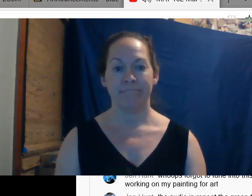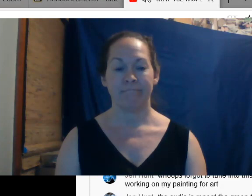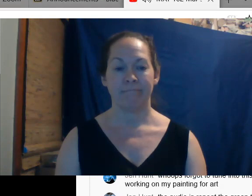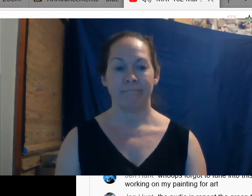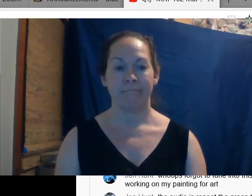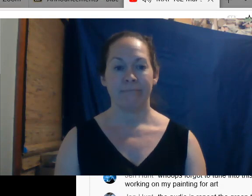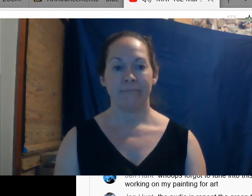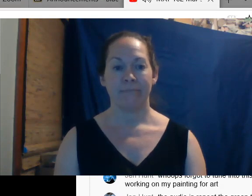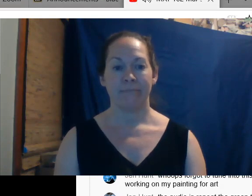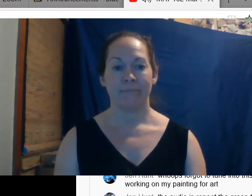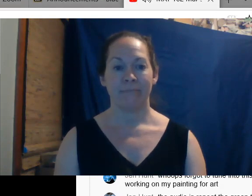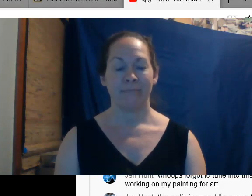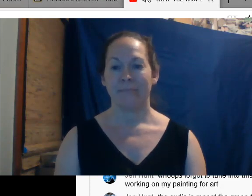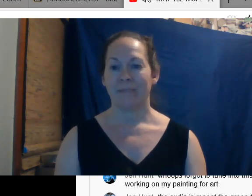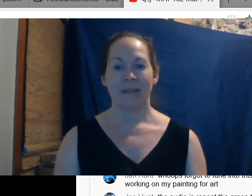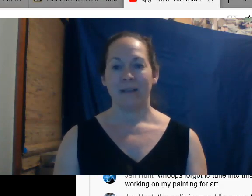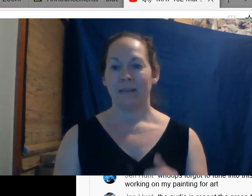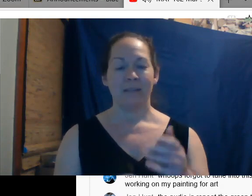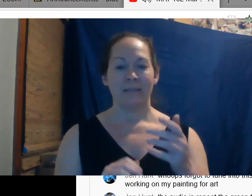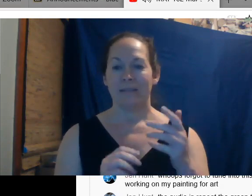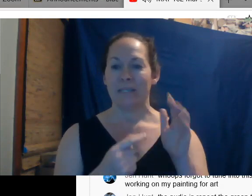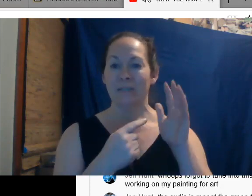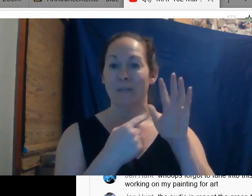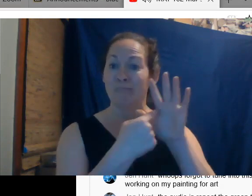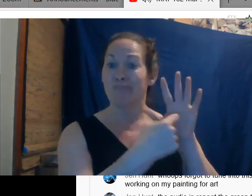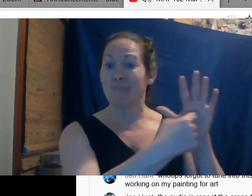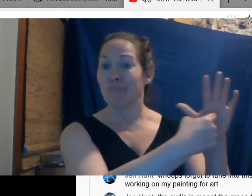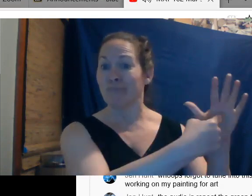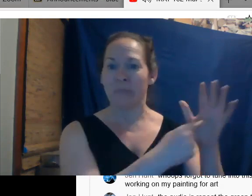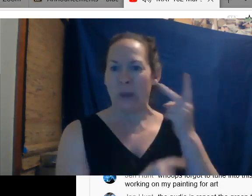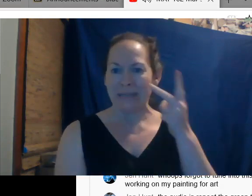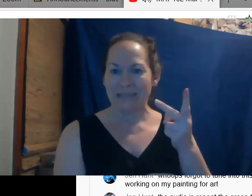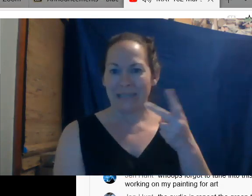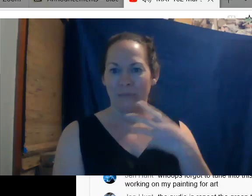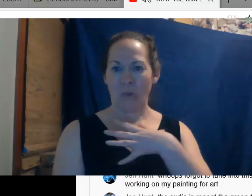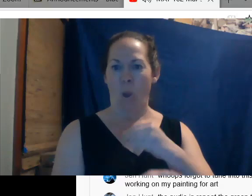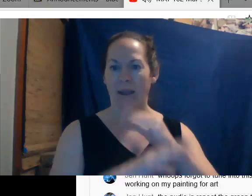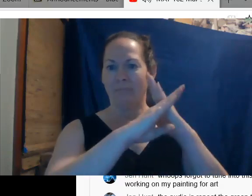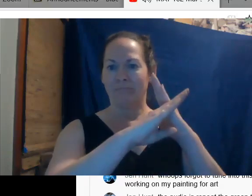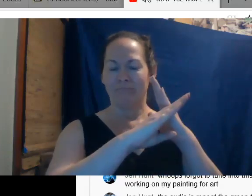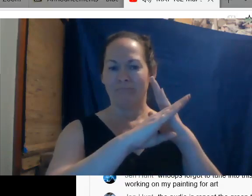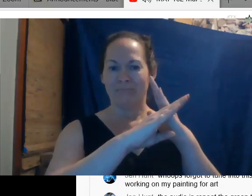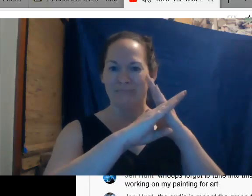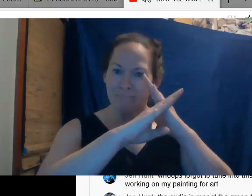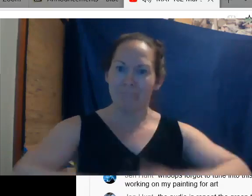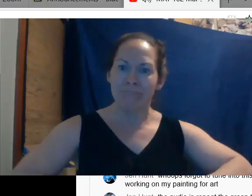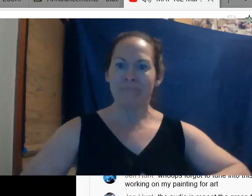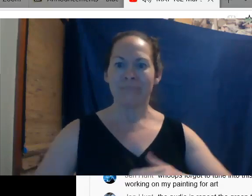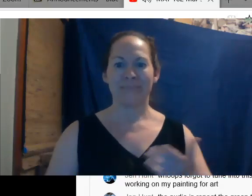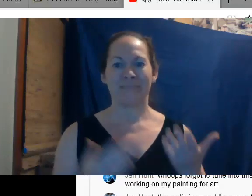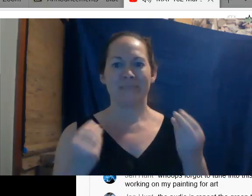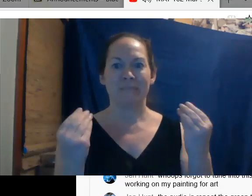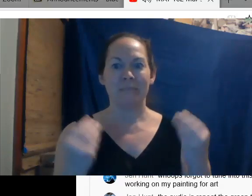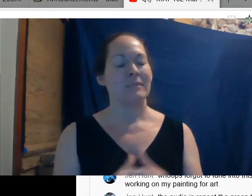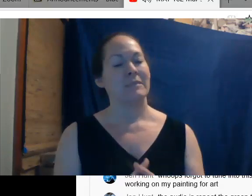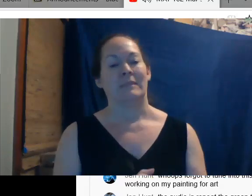value. And so we look at each place value here, and we work in descending place, order of descending place values. And